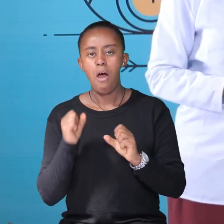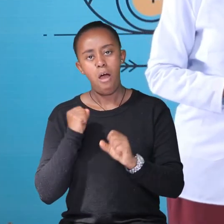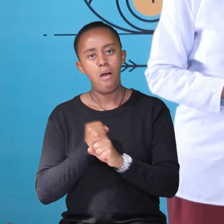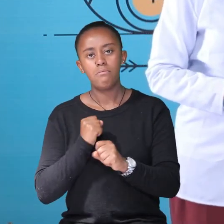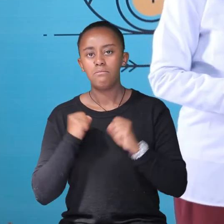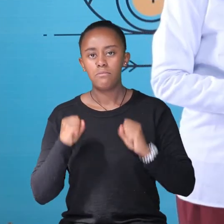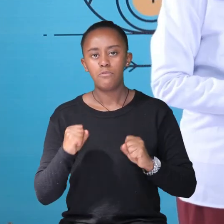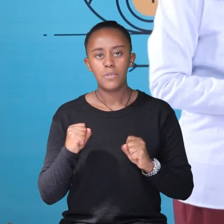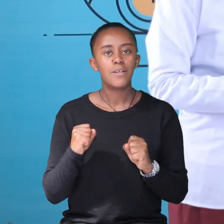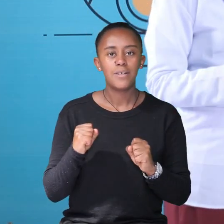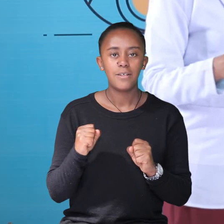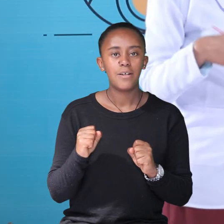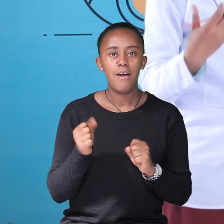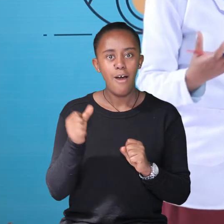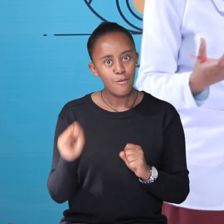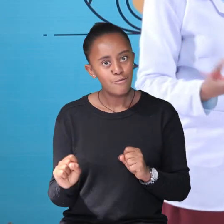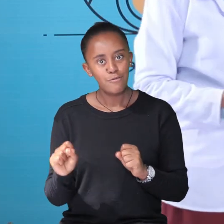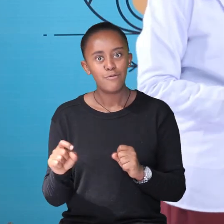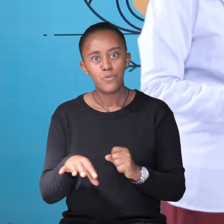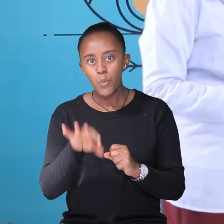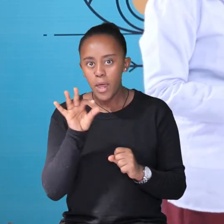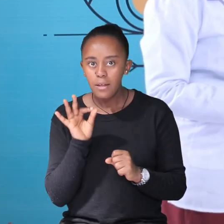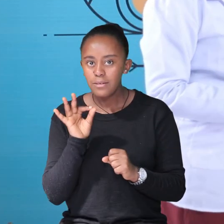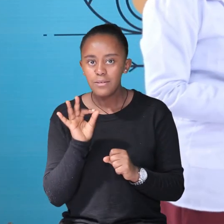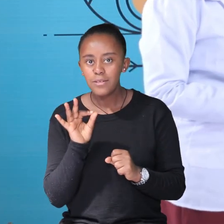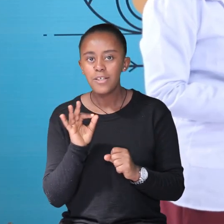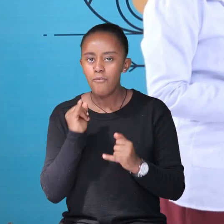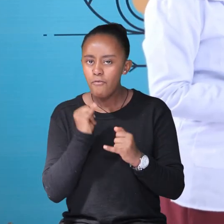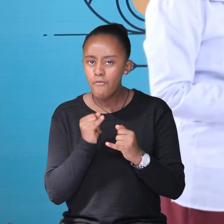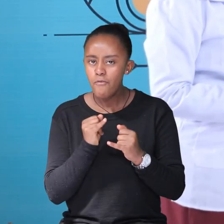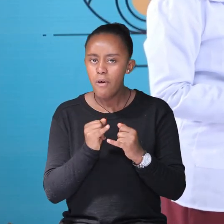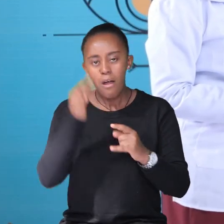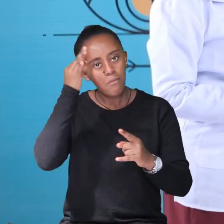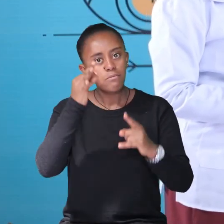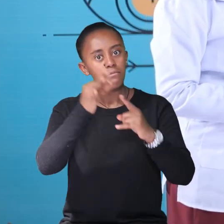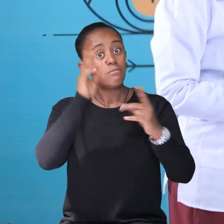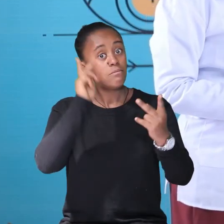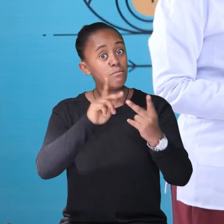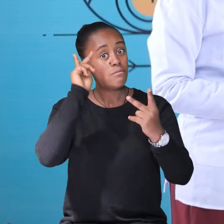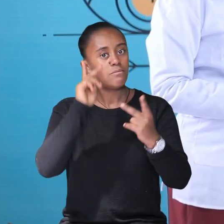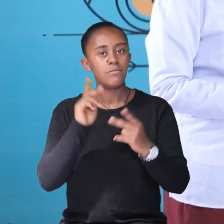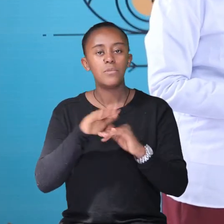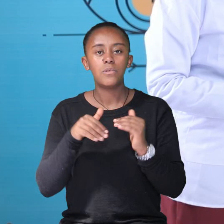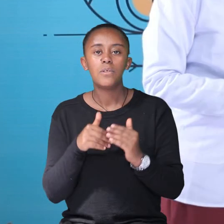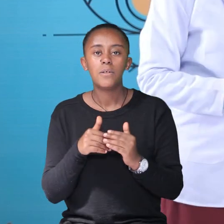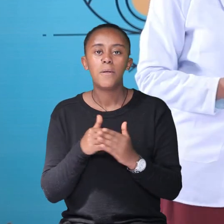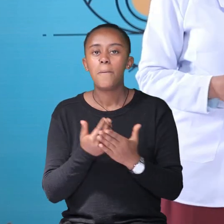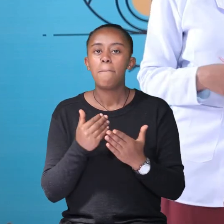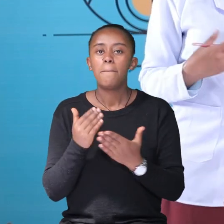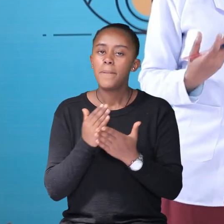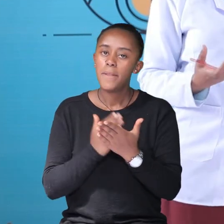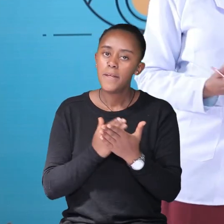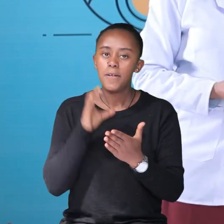be hard worker, so as to get your final goal. This is all